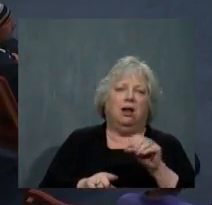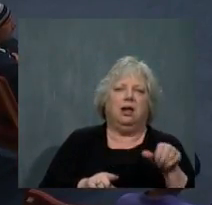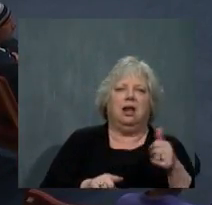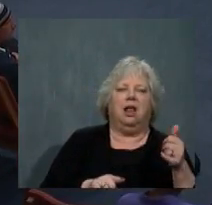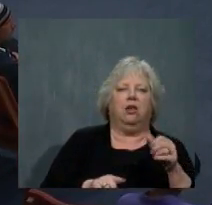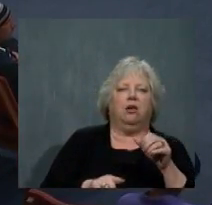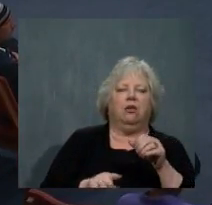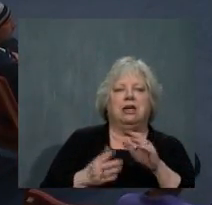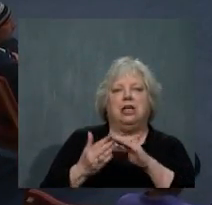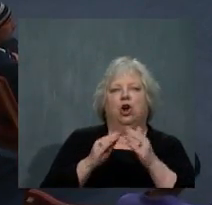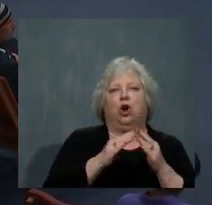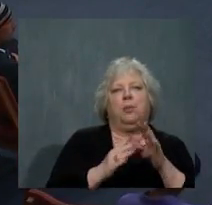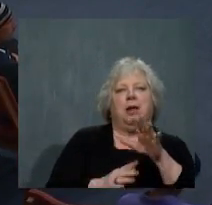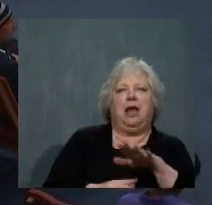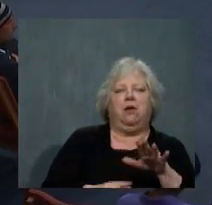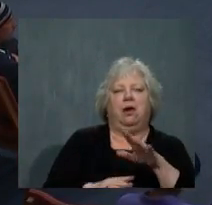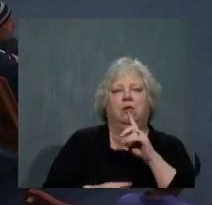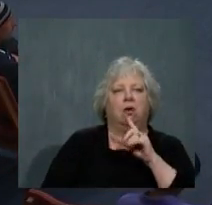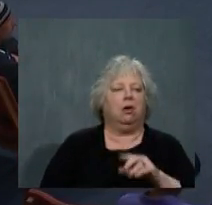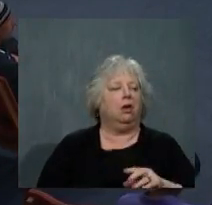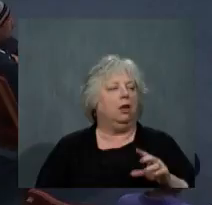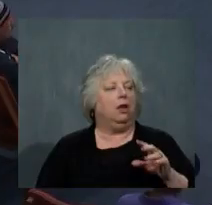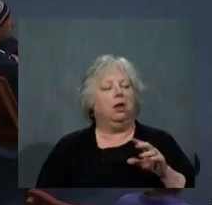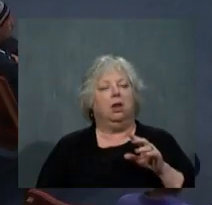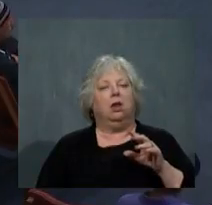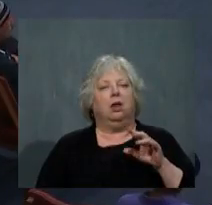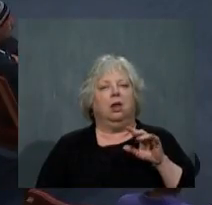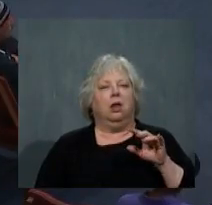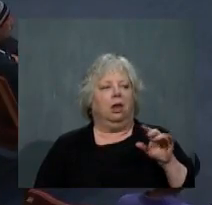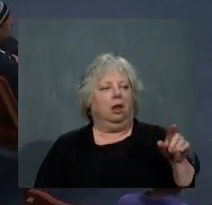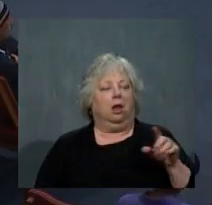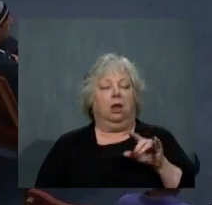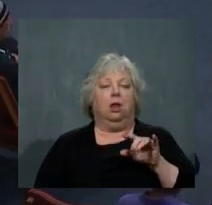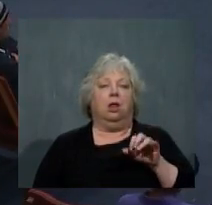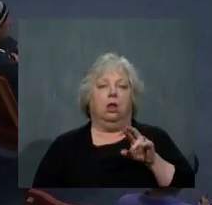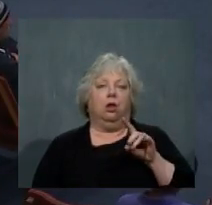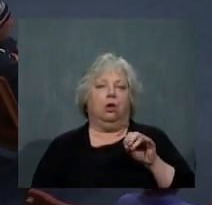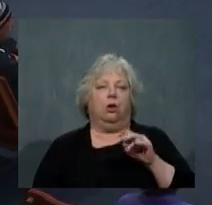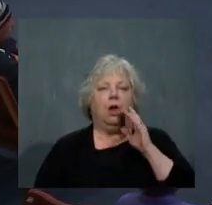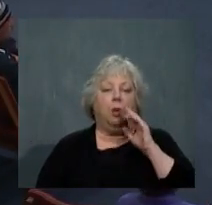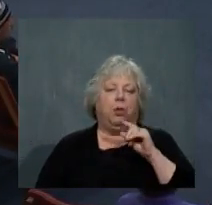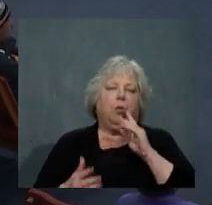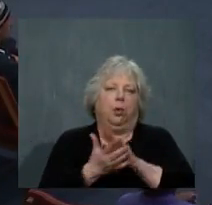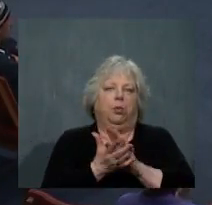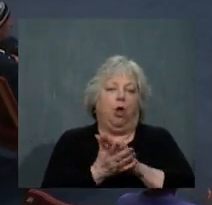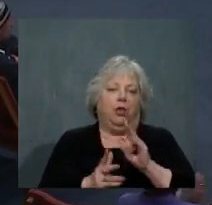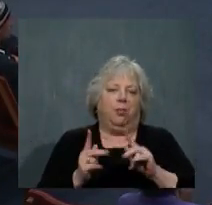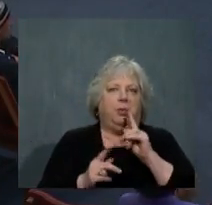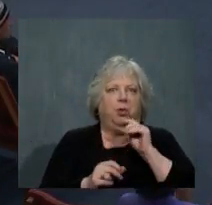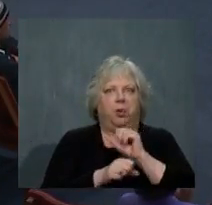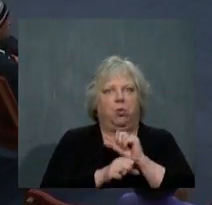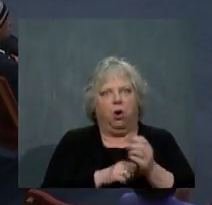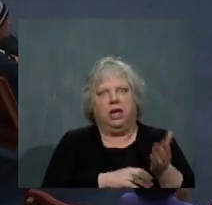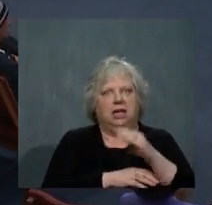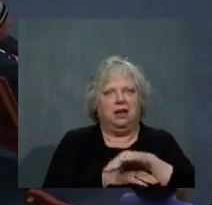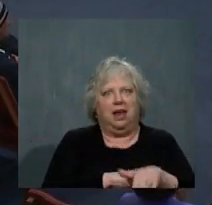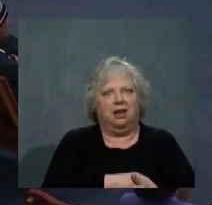area. Well, I hope you applaud all these people here that work on this day and night. So thank you all.